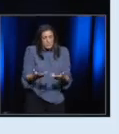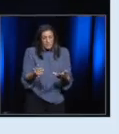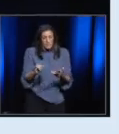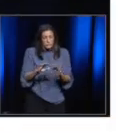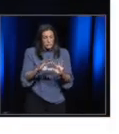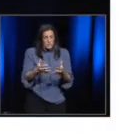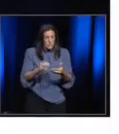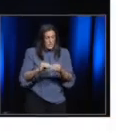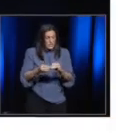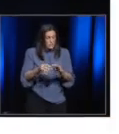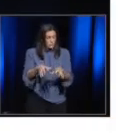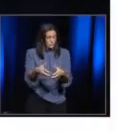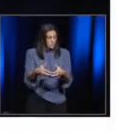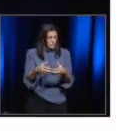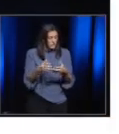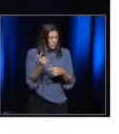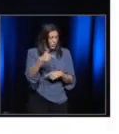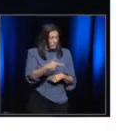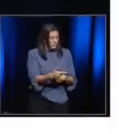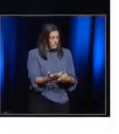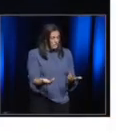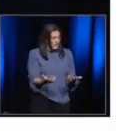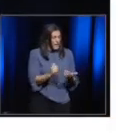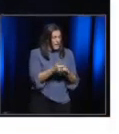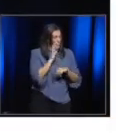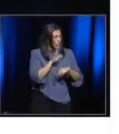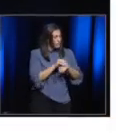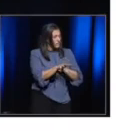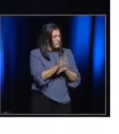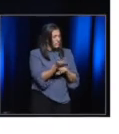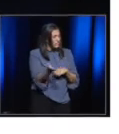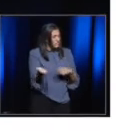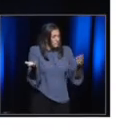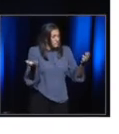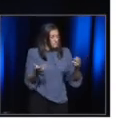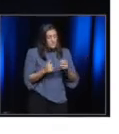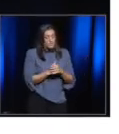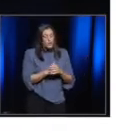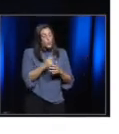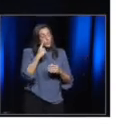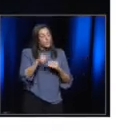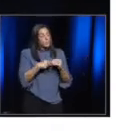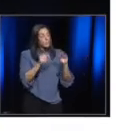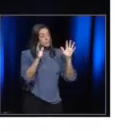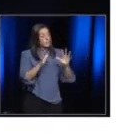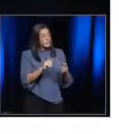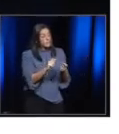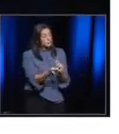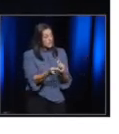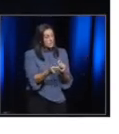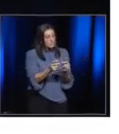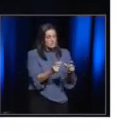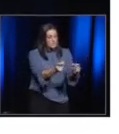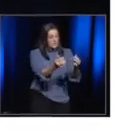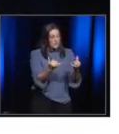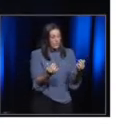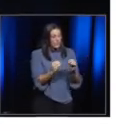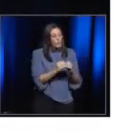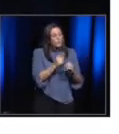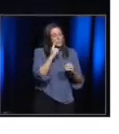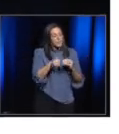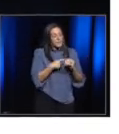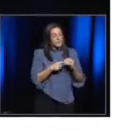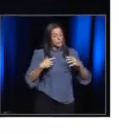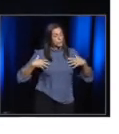that. So if we look at this accelerating climate change, I'll just look at primates for a second, right?